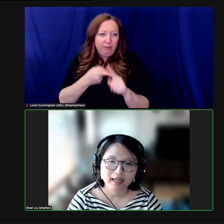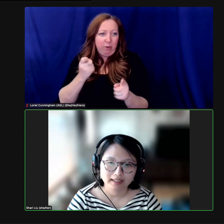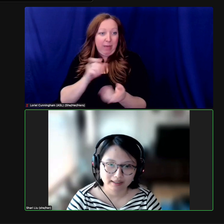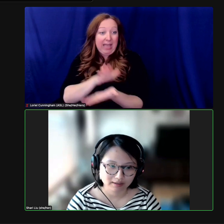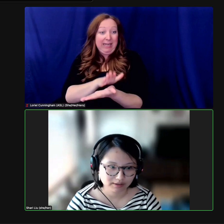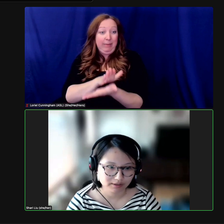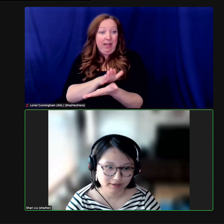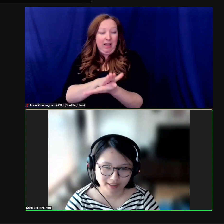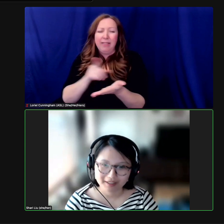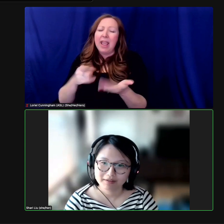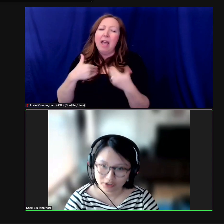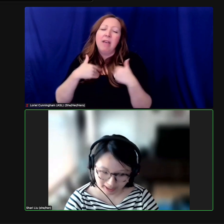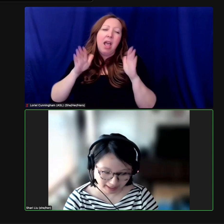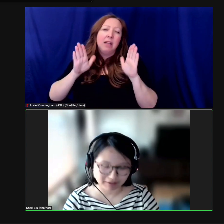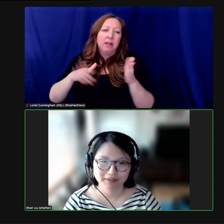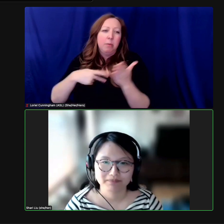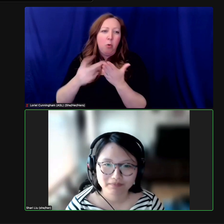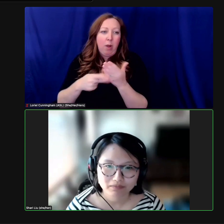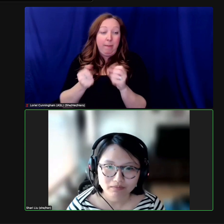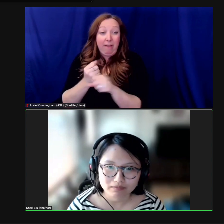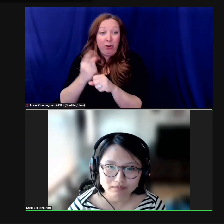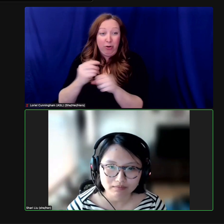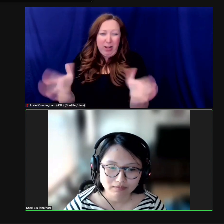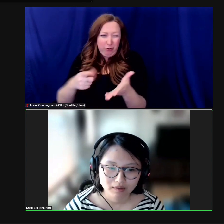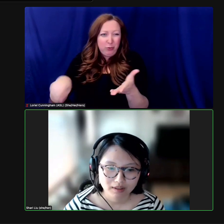year, and I encourage you to check it out.